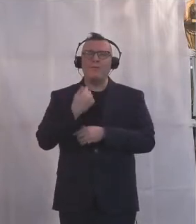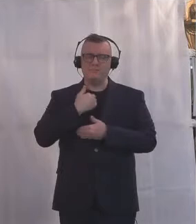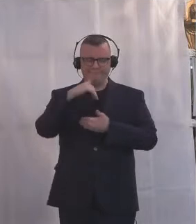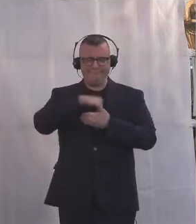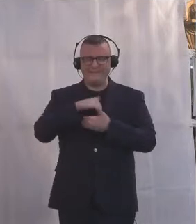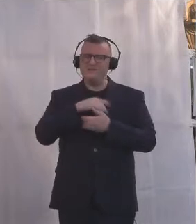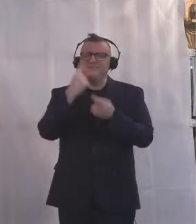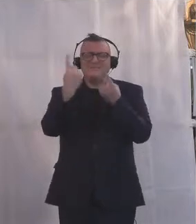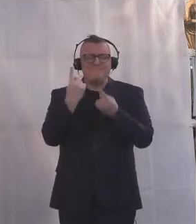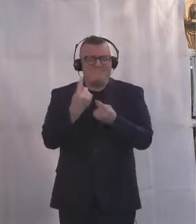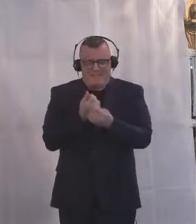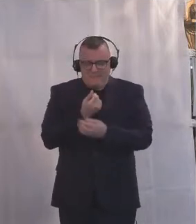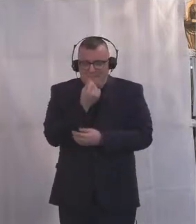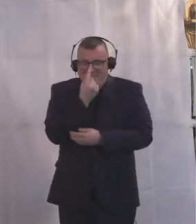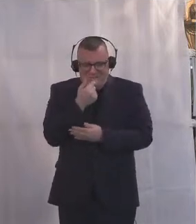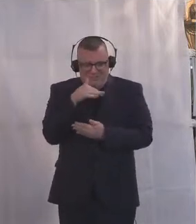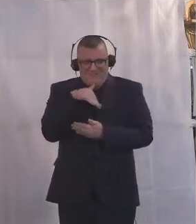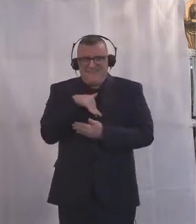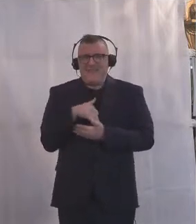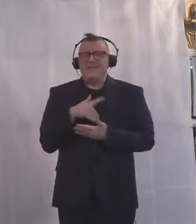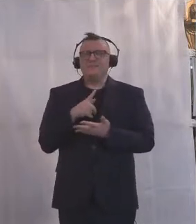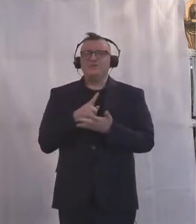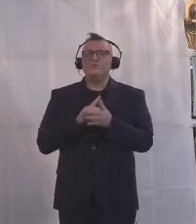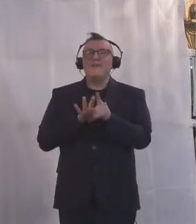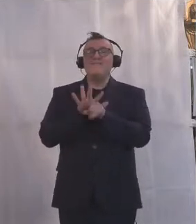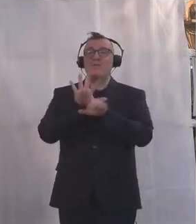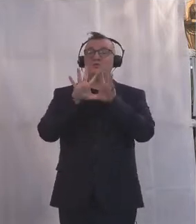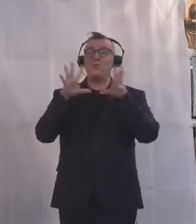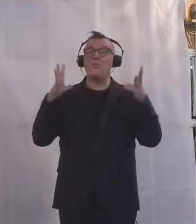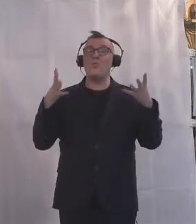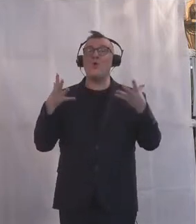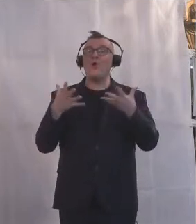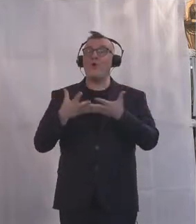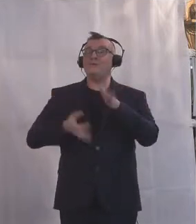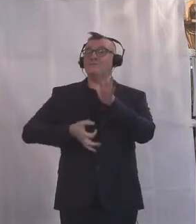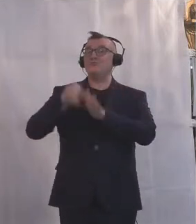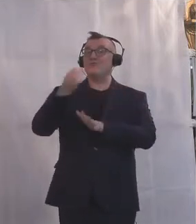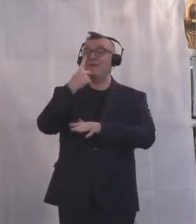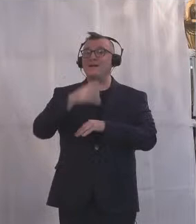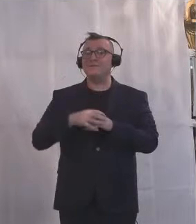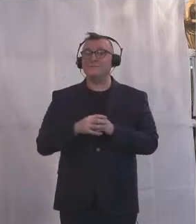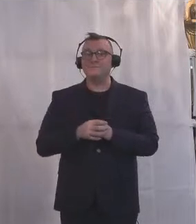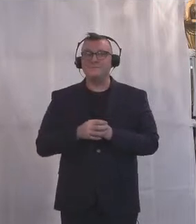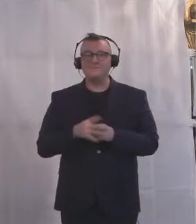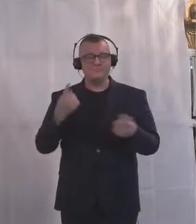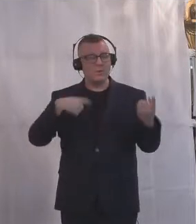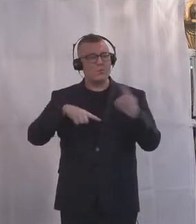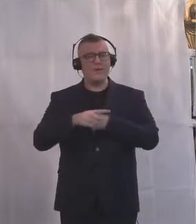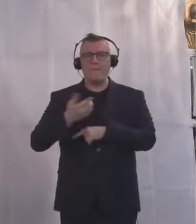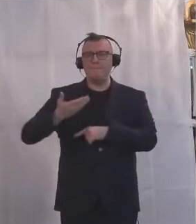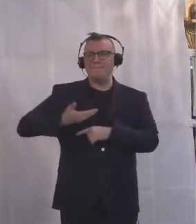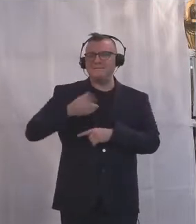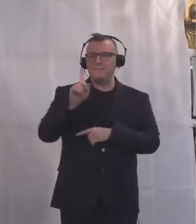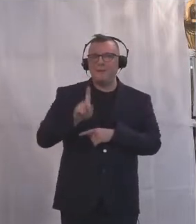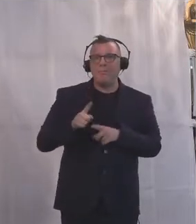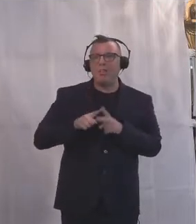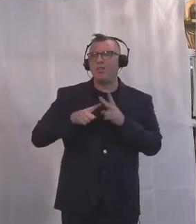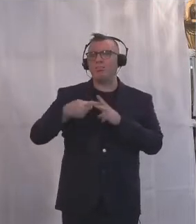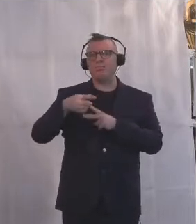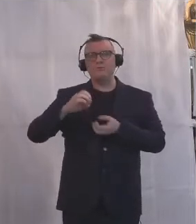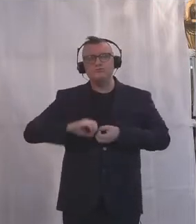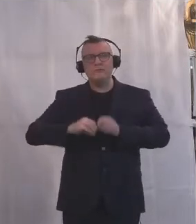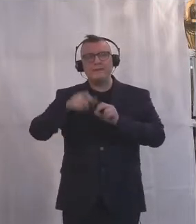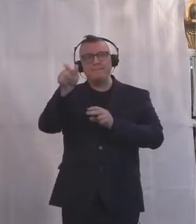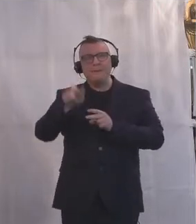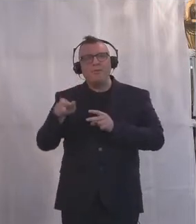and we just need the opportunity to do so. As entrepreneurs, as innovators, as creators, we